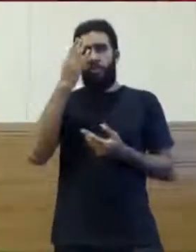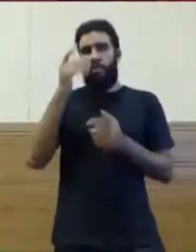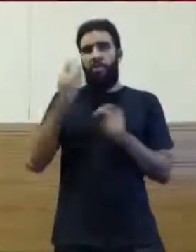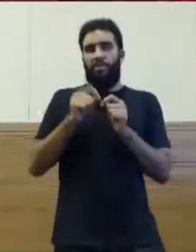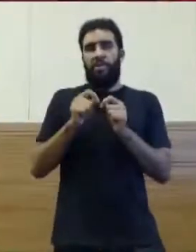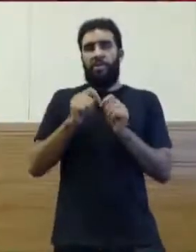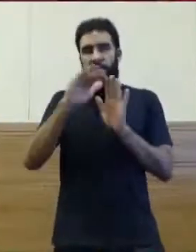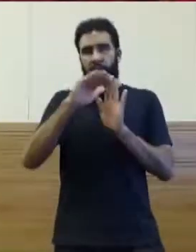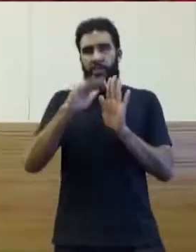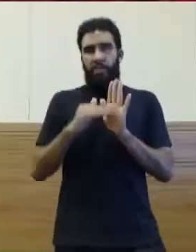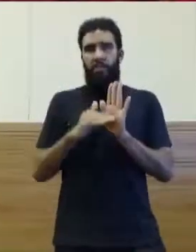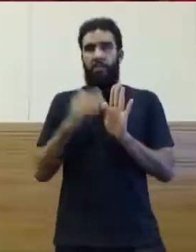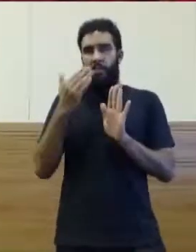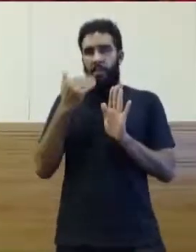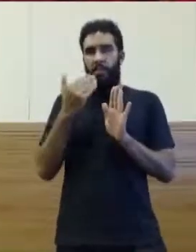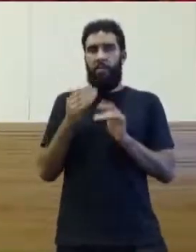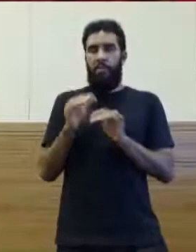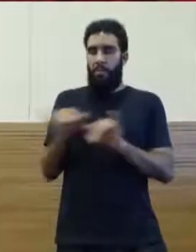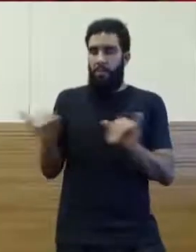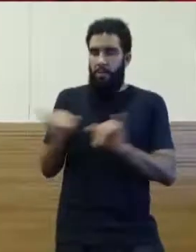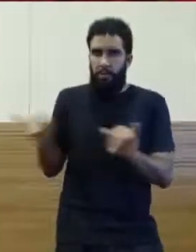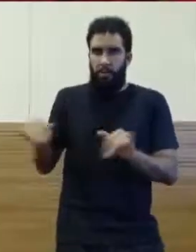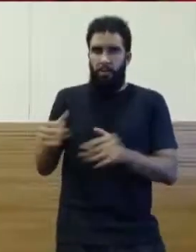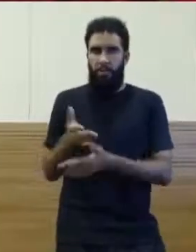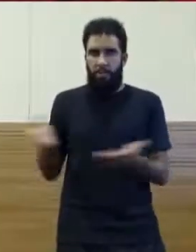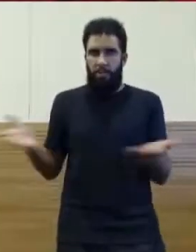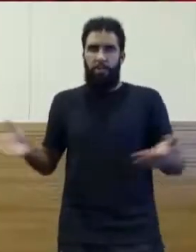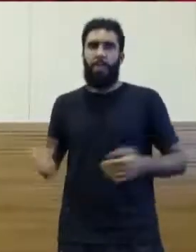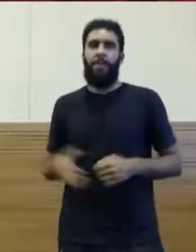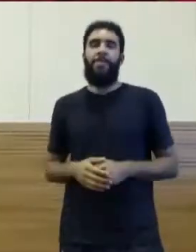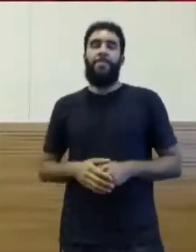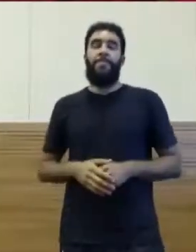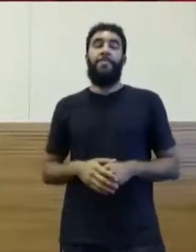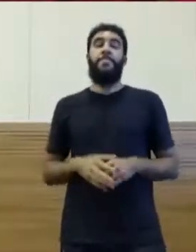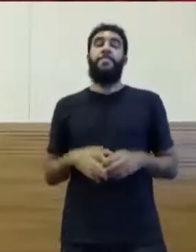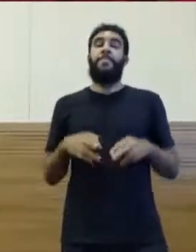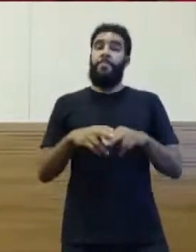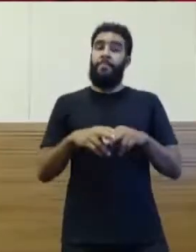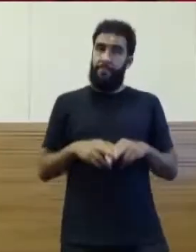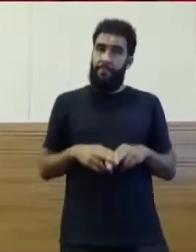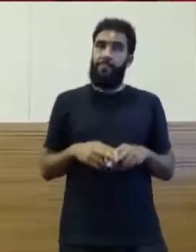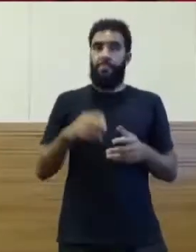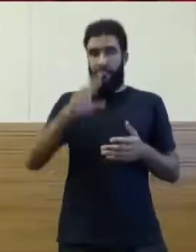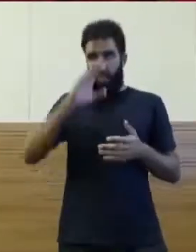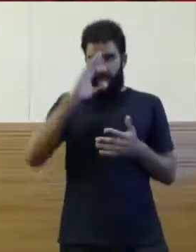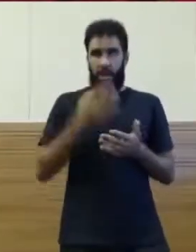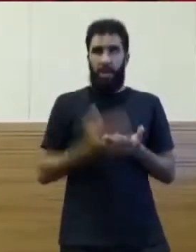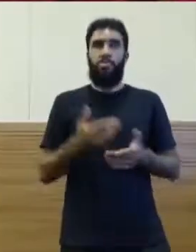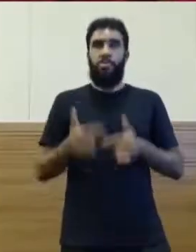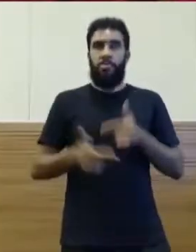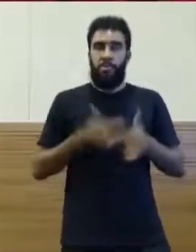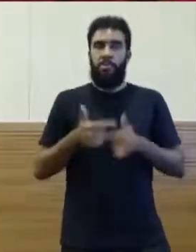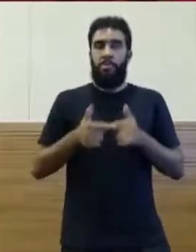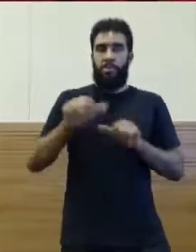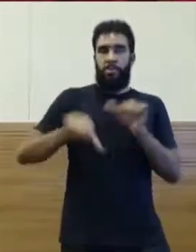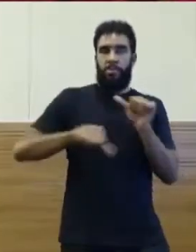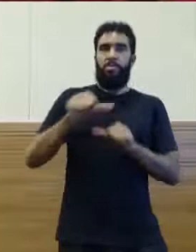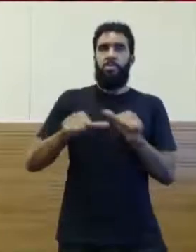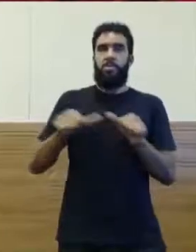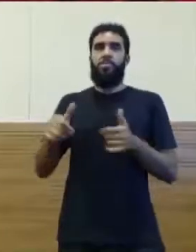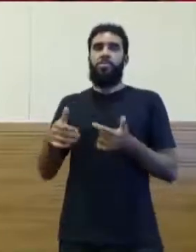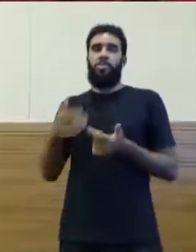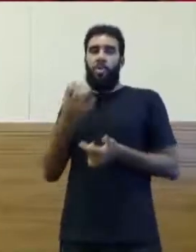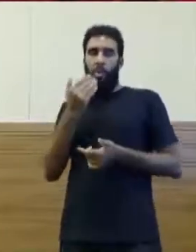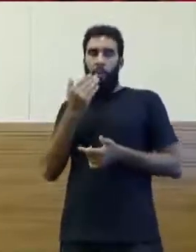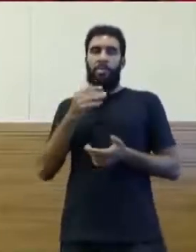price, how to do these to get this message to the population? That's why I believe in the work,